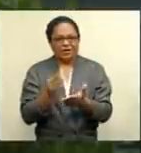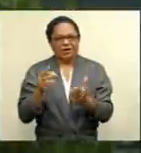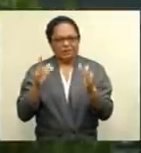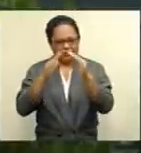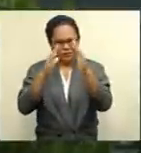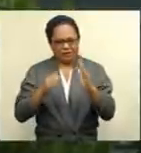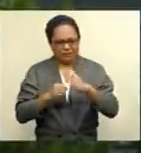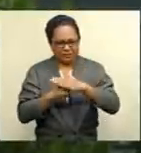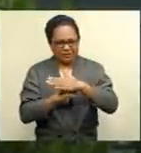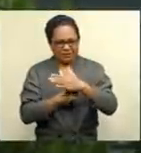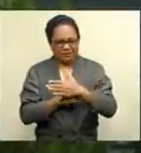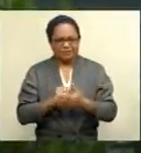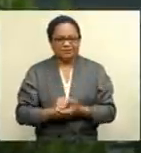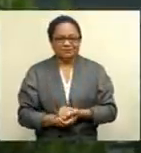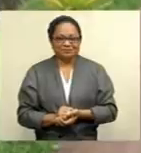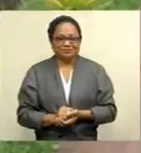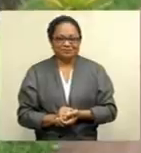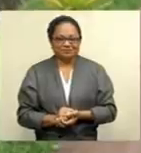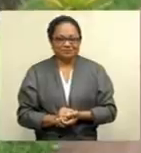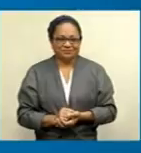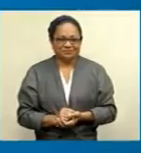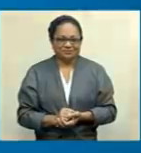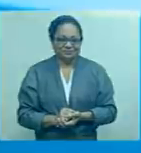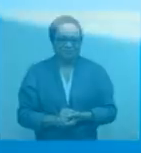sea level. Stay with us.